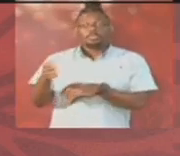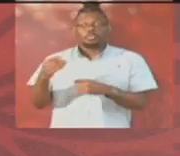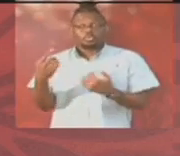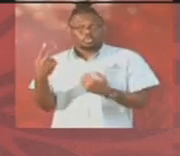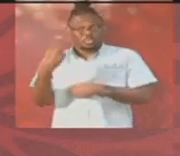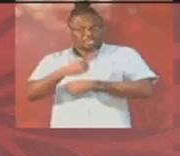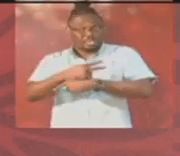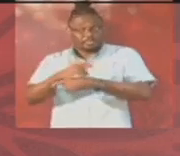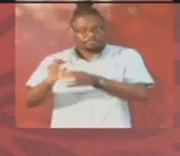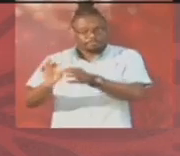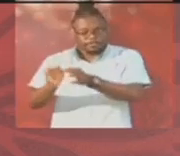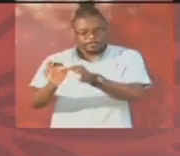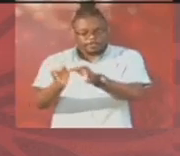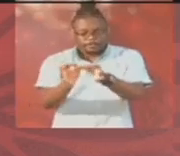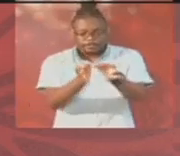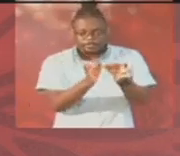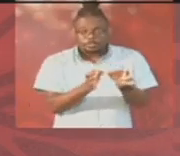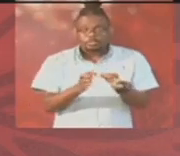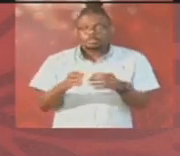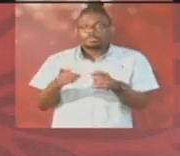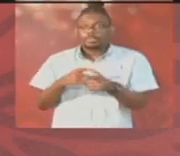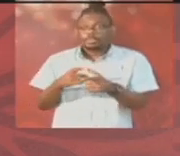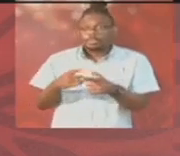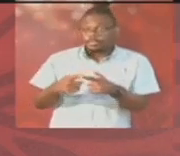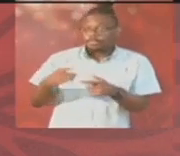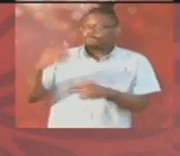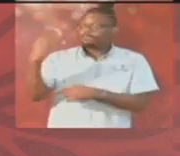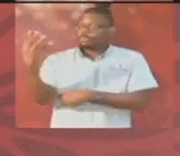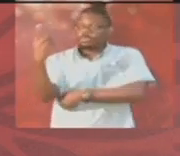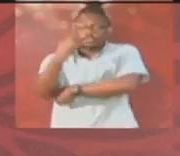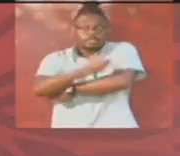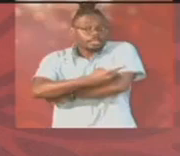And over that 4-day period, we vaccinated